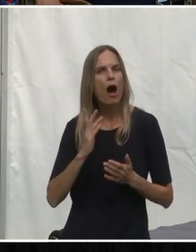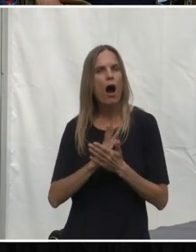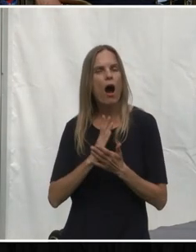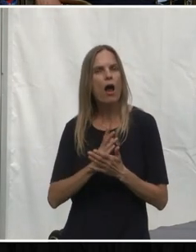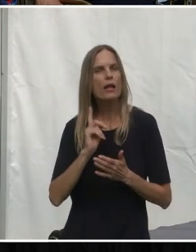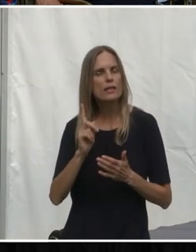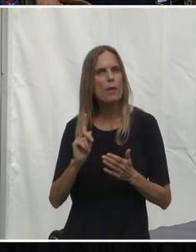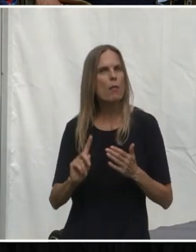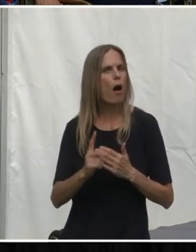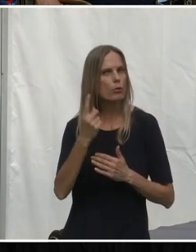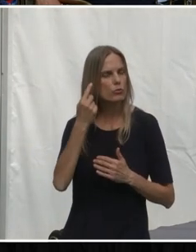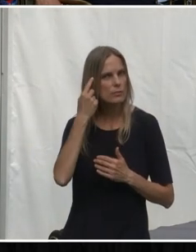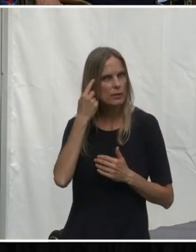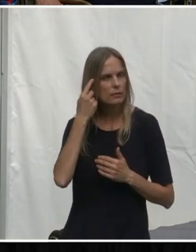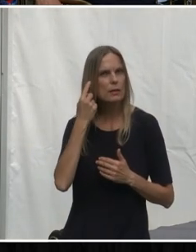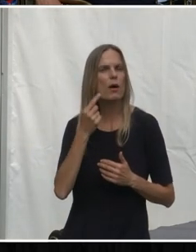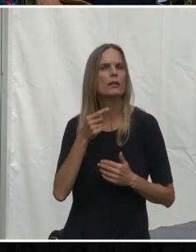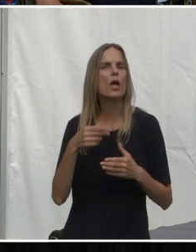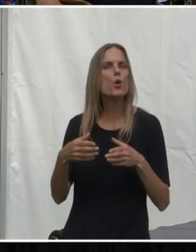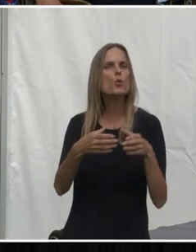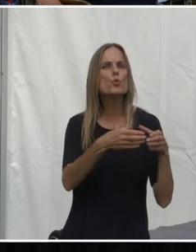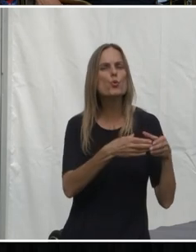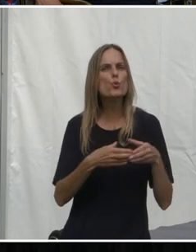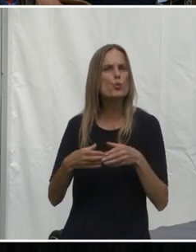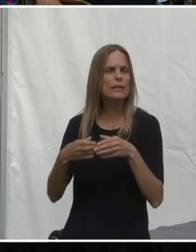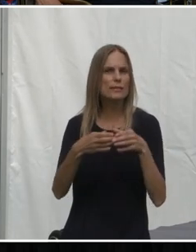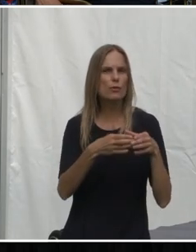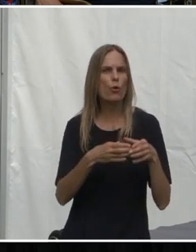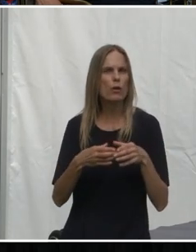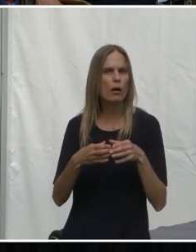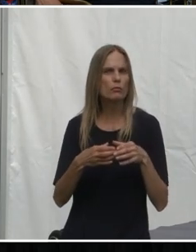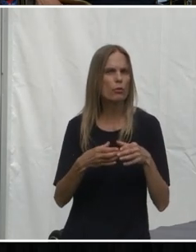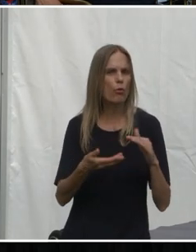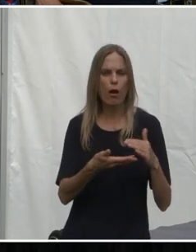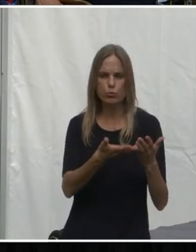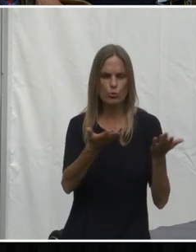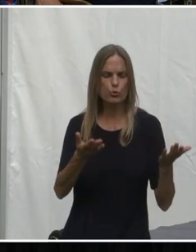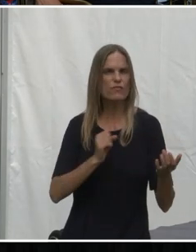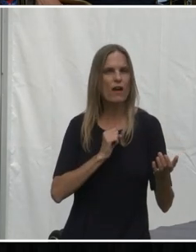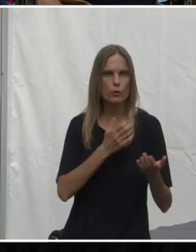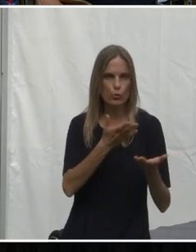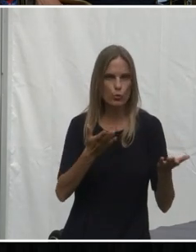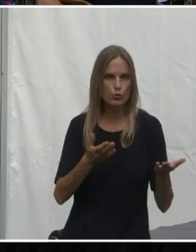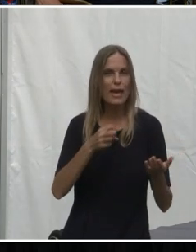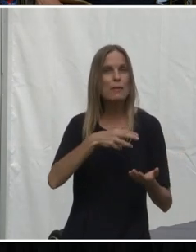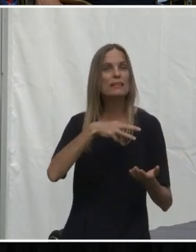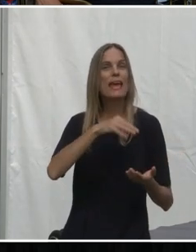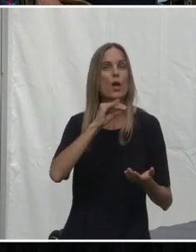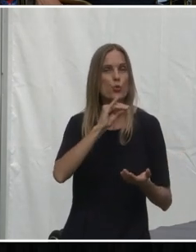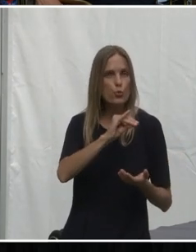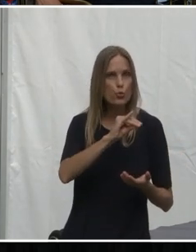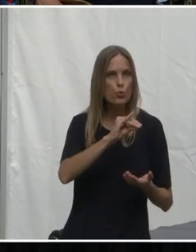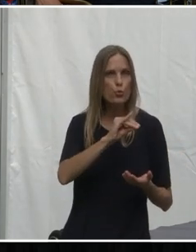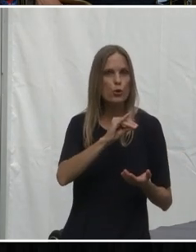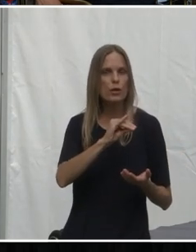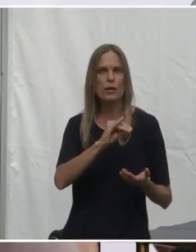slot in our society for this? Because we can't do in associations, in non-governmental organizations, we can't do the same work, and we